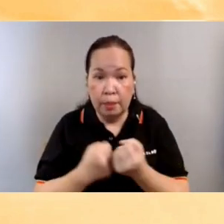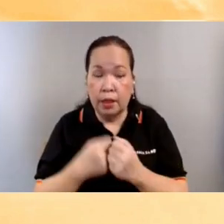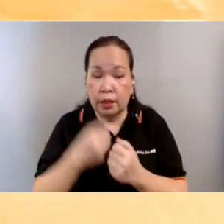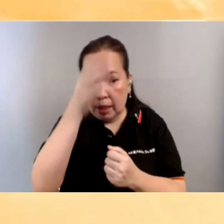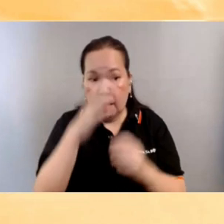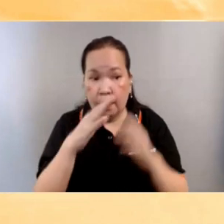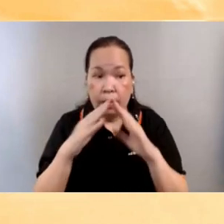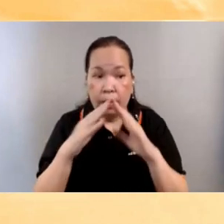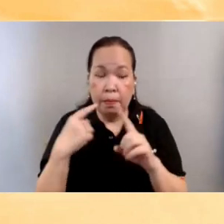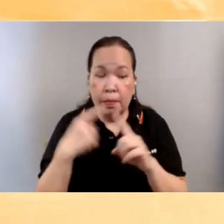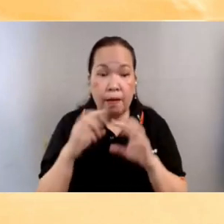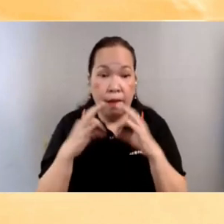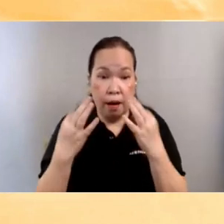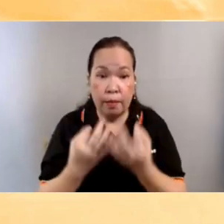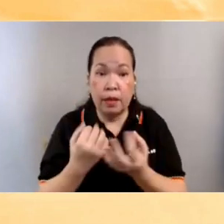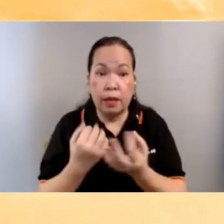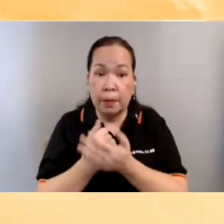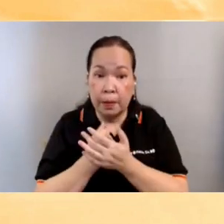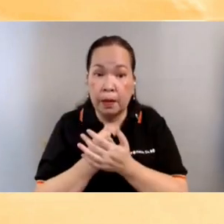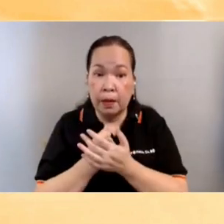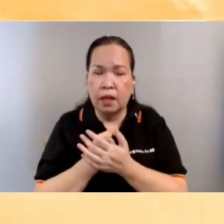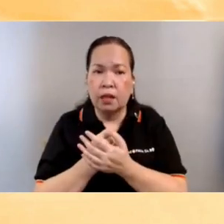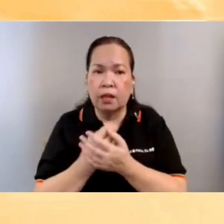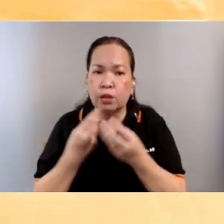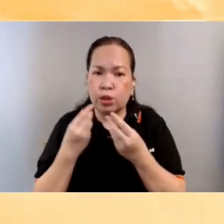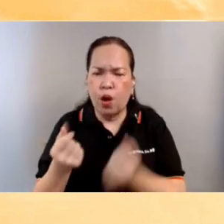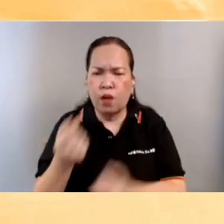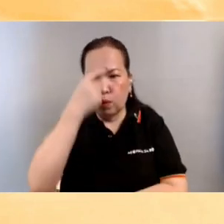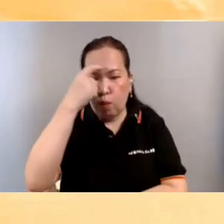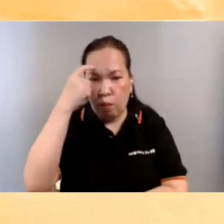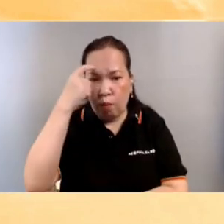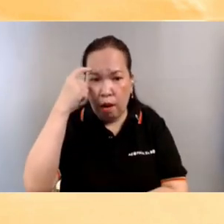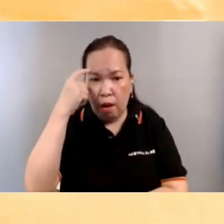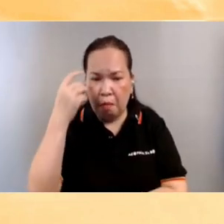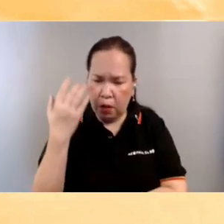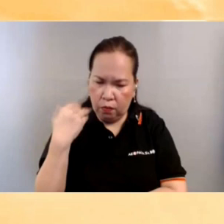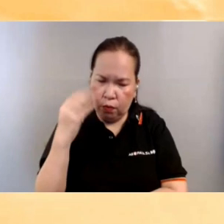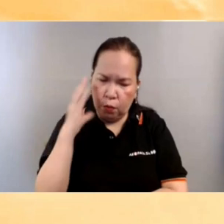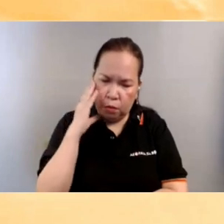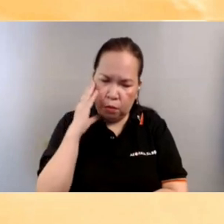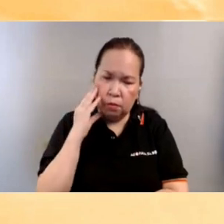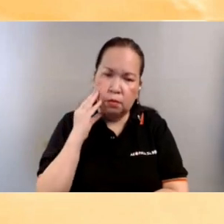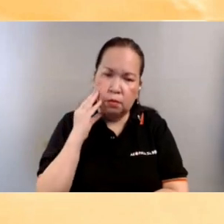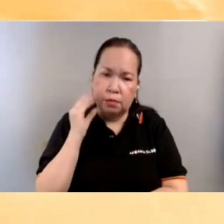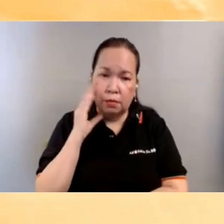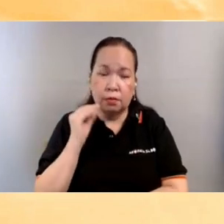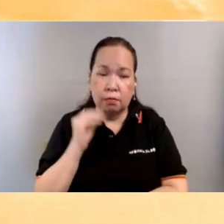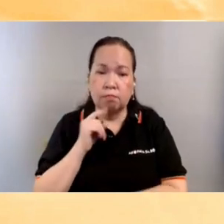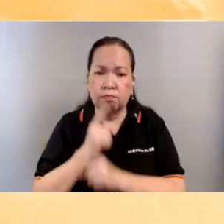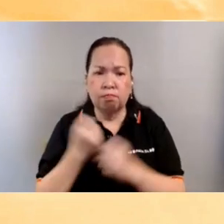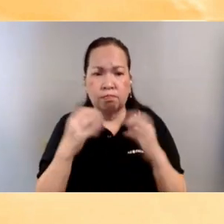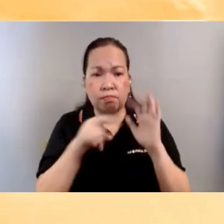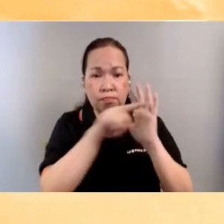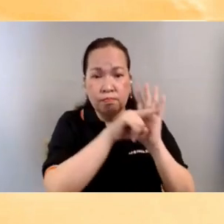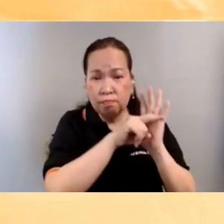my family helped me overcome the traumatic experience I have went through. Yes, negative